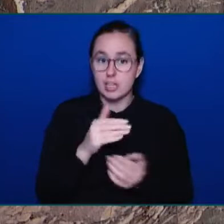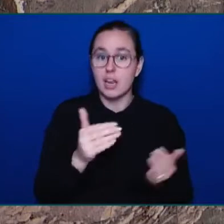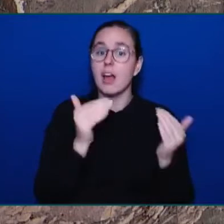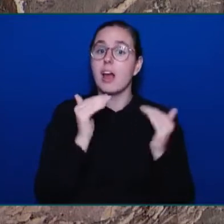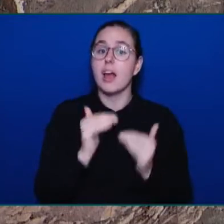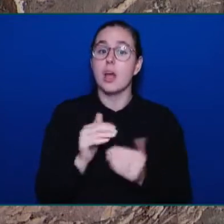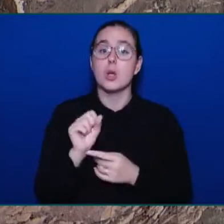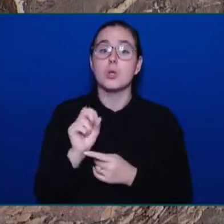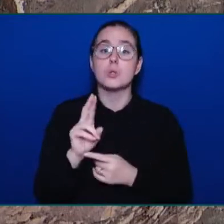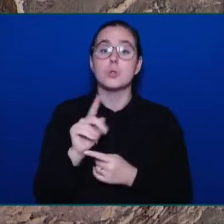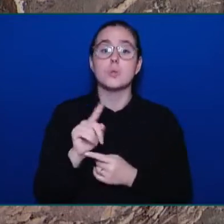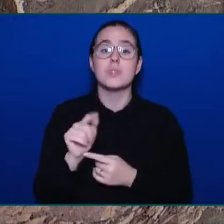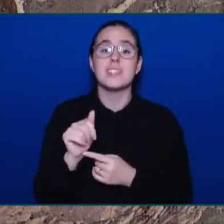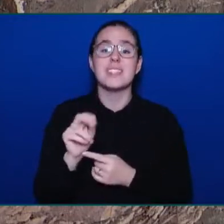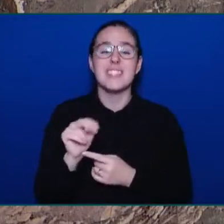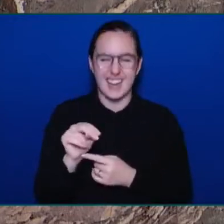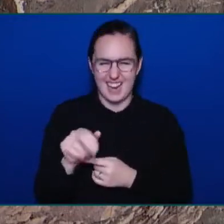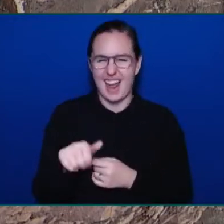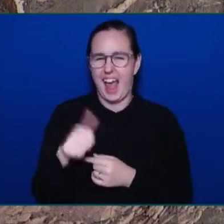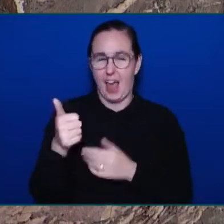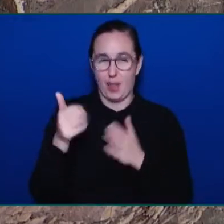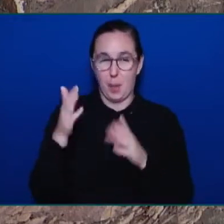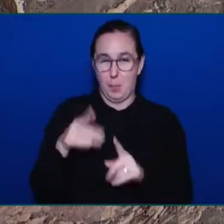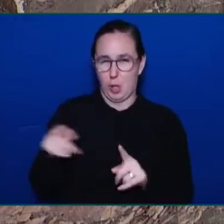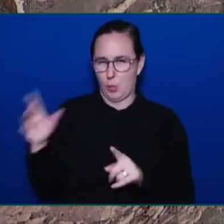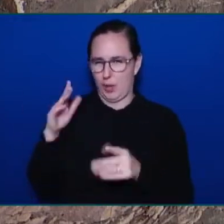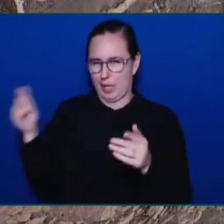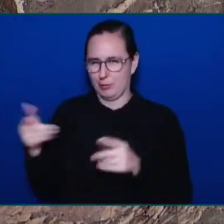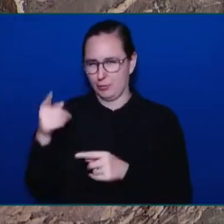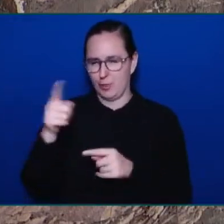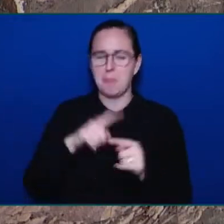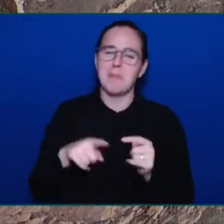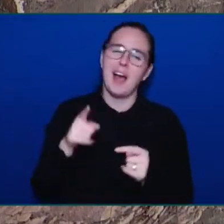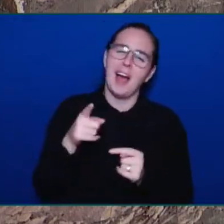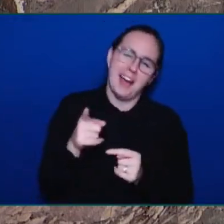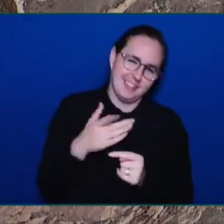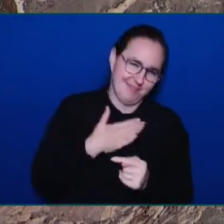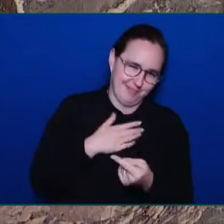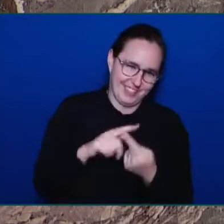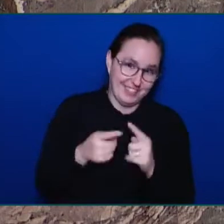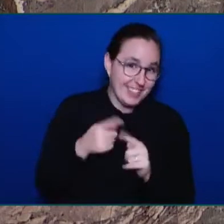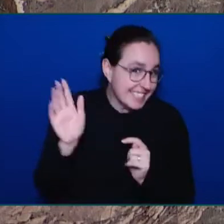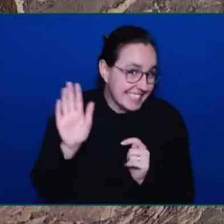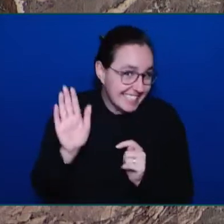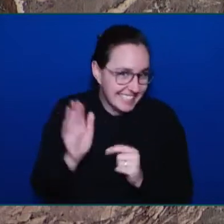her as well. So to everyone who joined us this morning on the lawn, thank you very much and welcome.